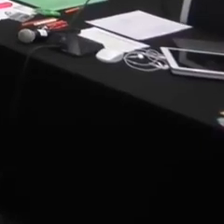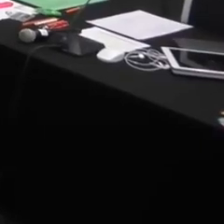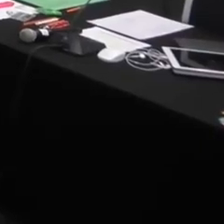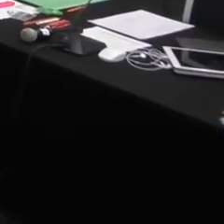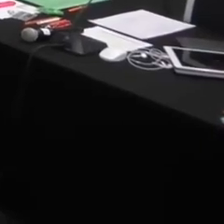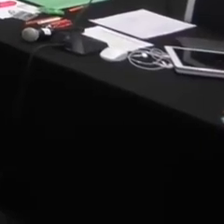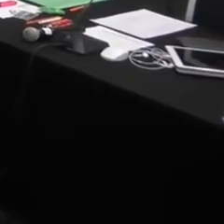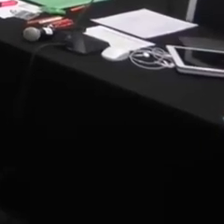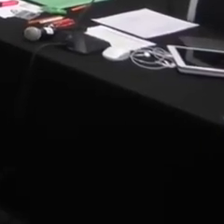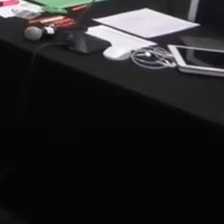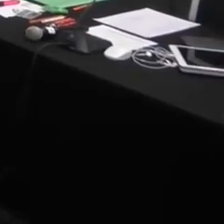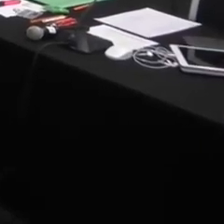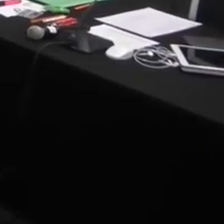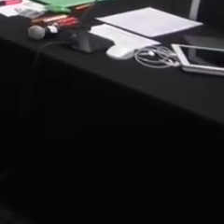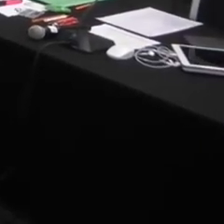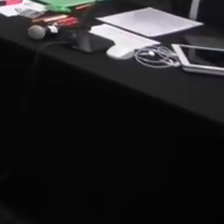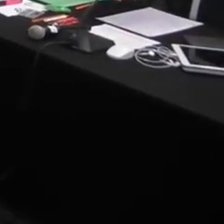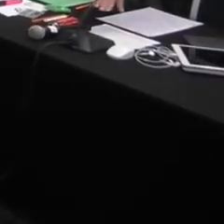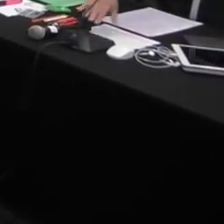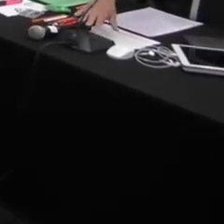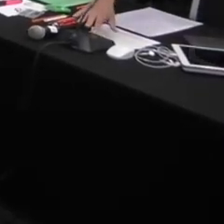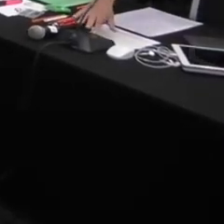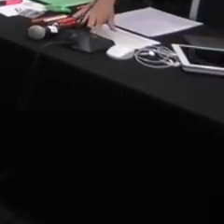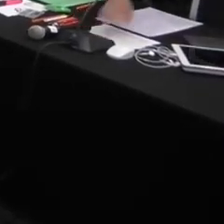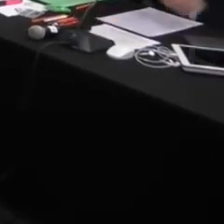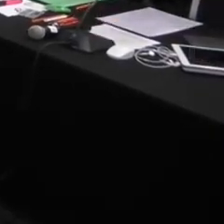ai. Kia ora.